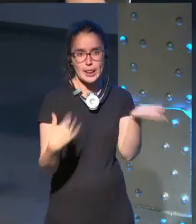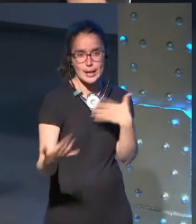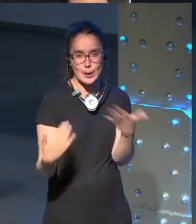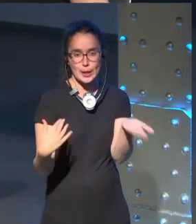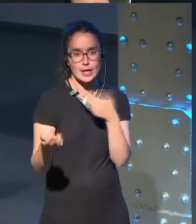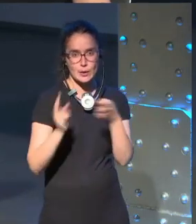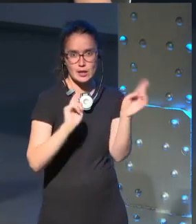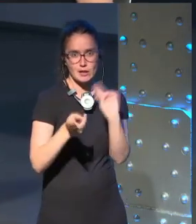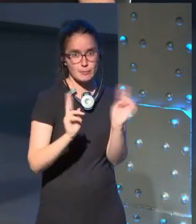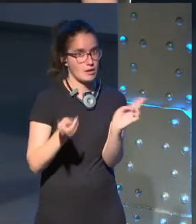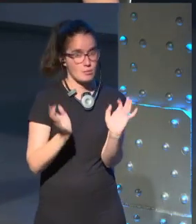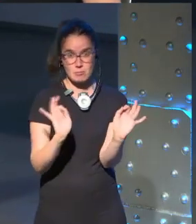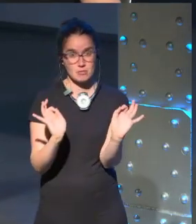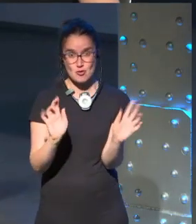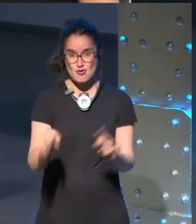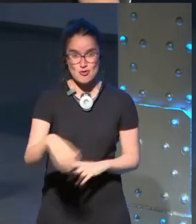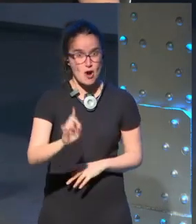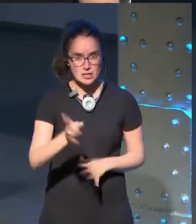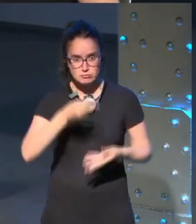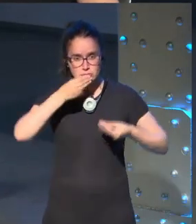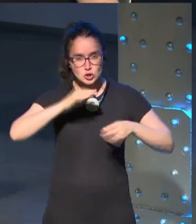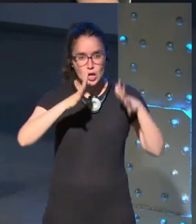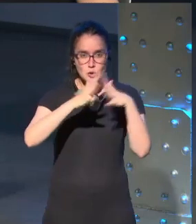predicate, dialogue, response.